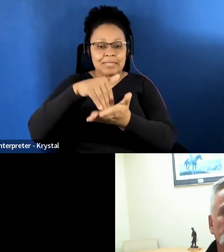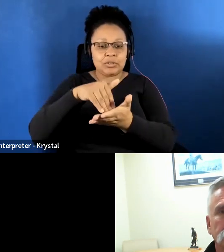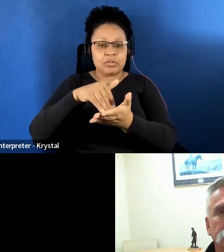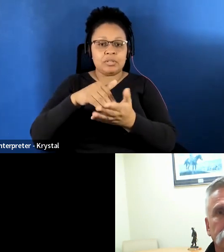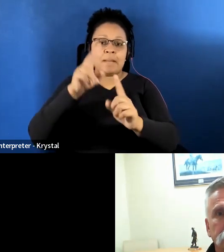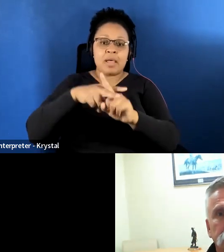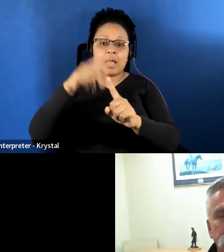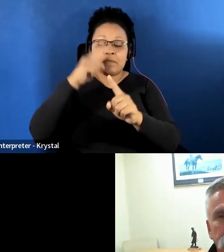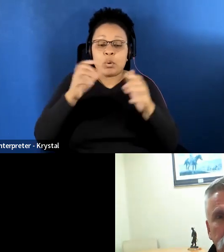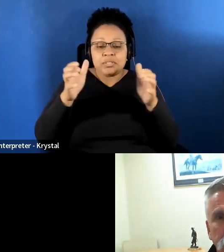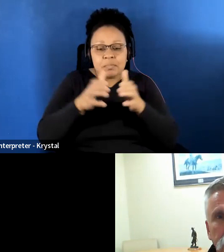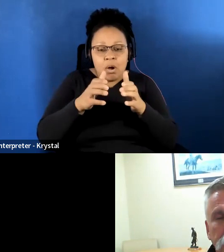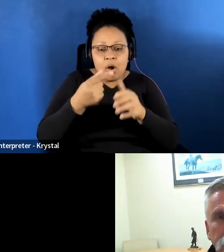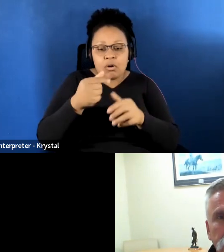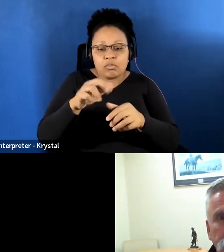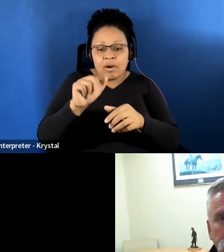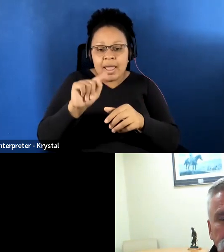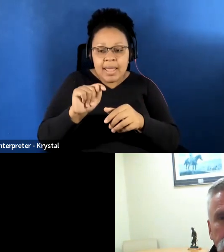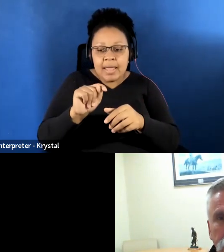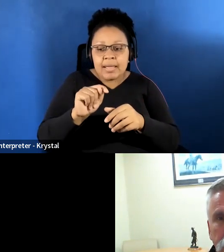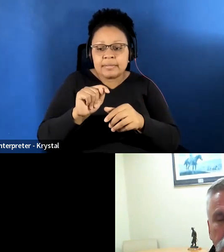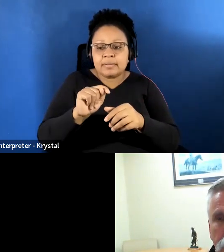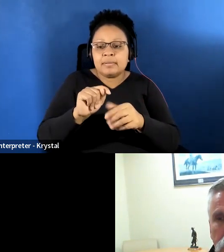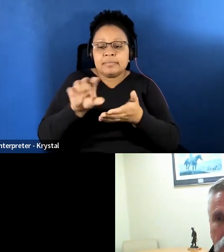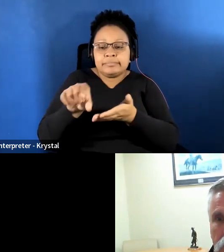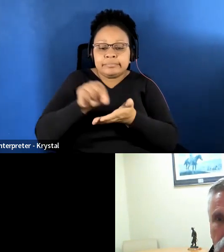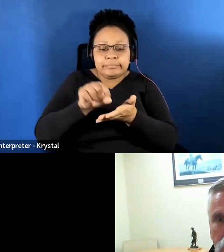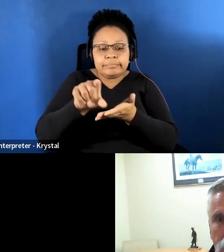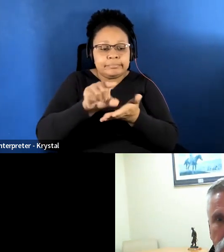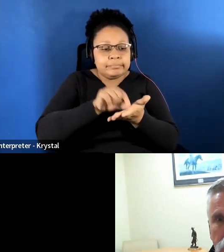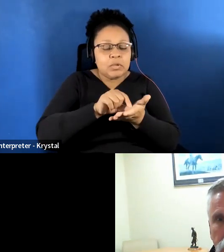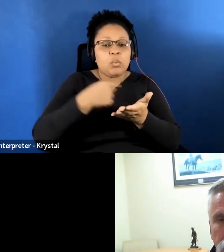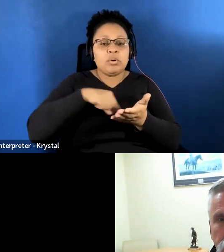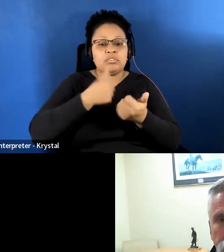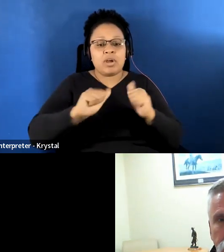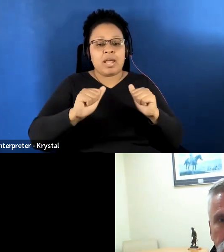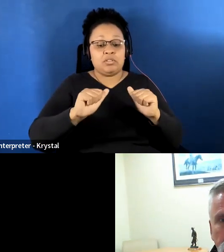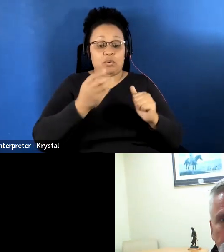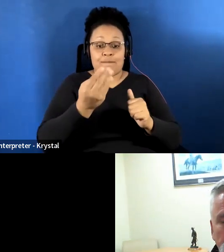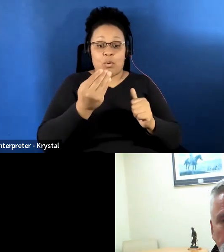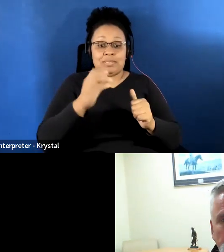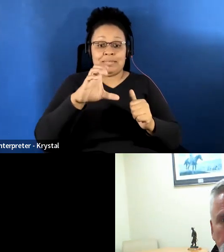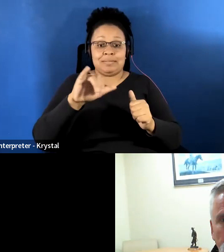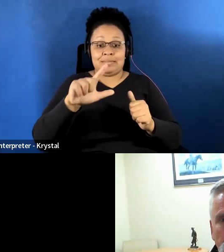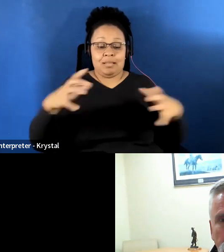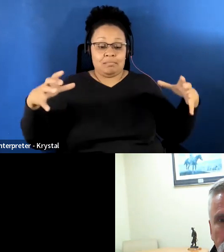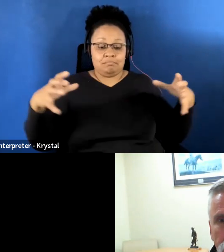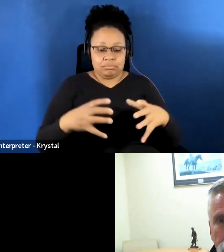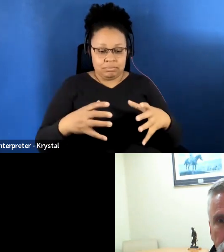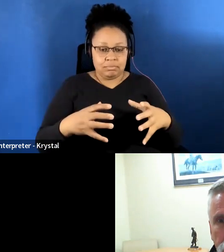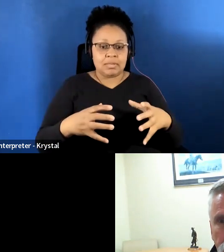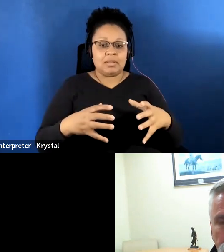grants and going after these smaller pots of money, we're trying to pool our resources and